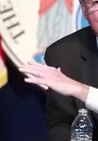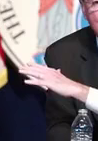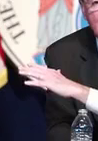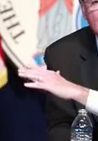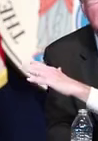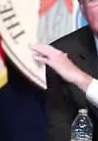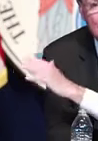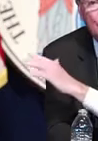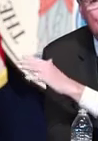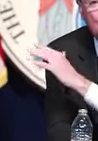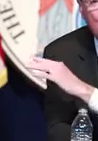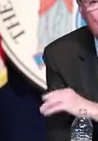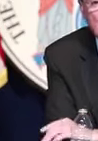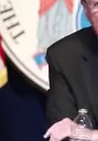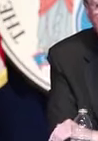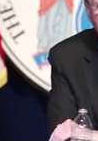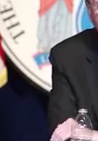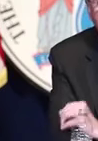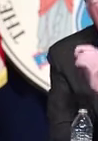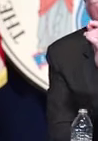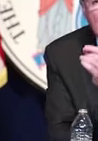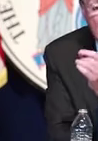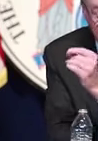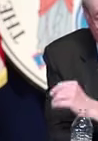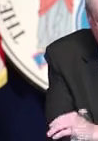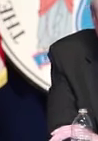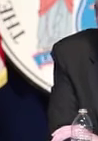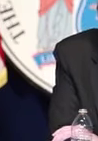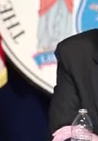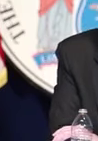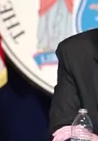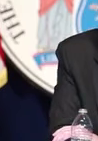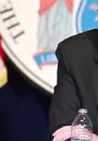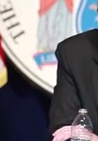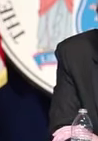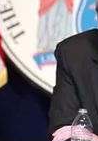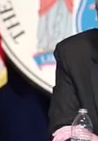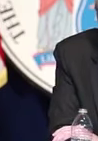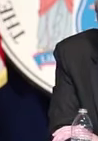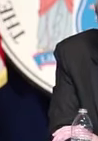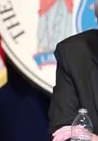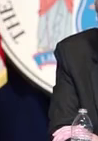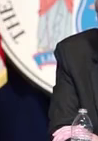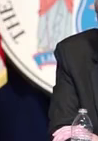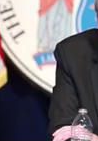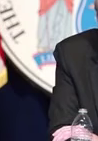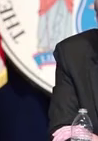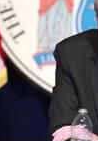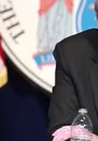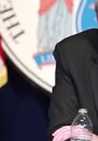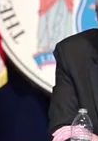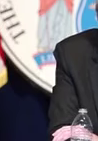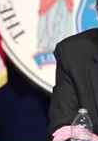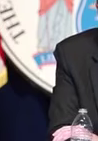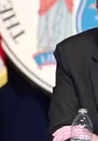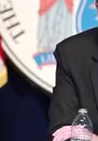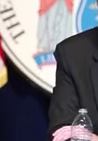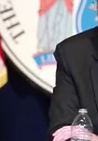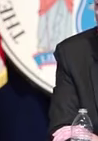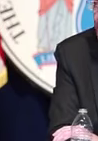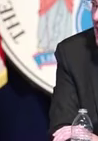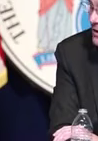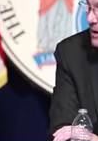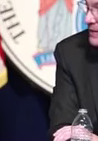of positive tests tells us that we're making progress. We have to stay at it. I would love nothing more than to someday